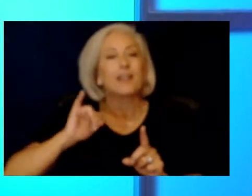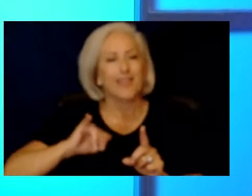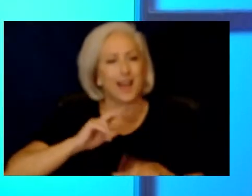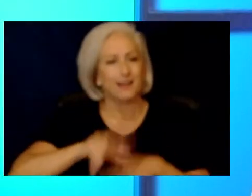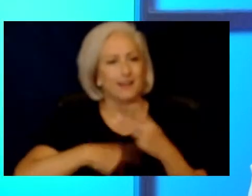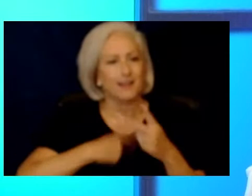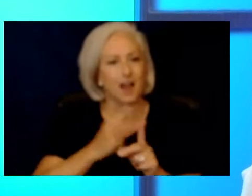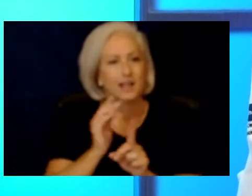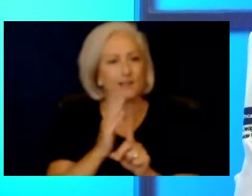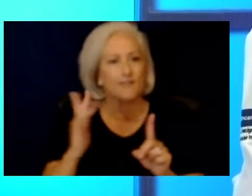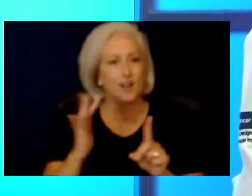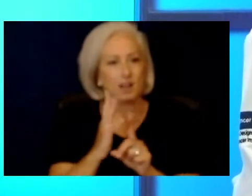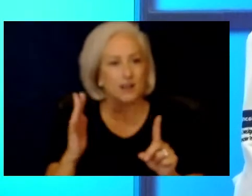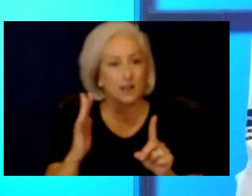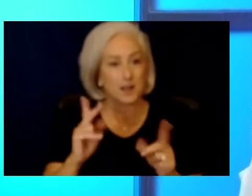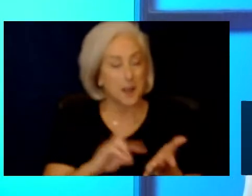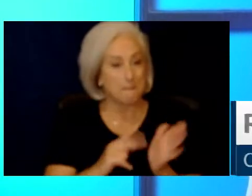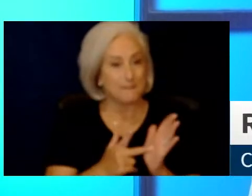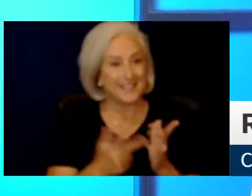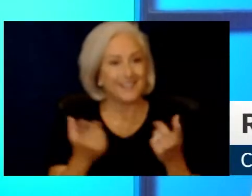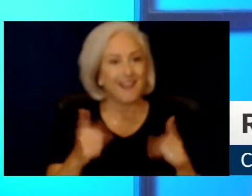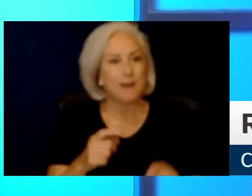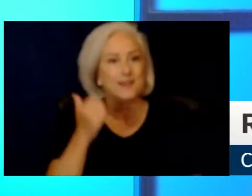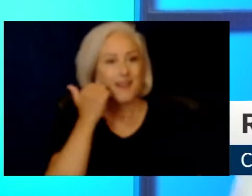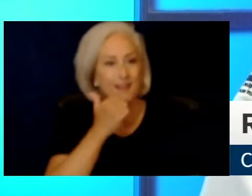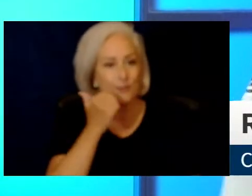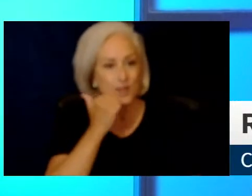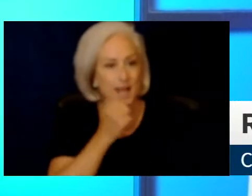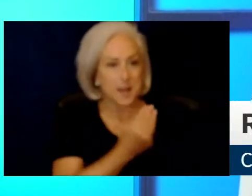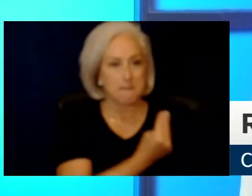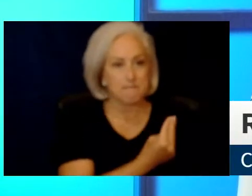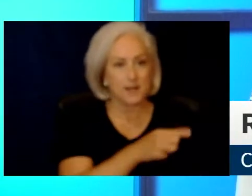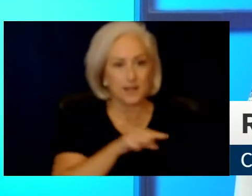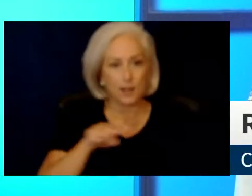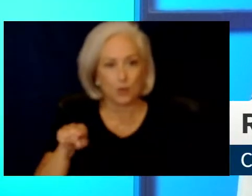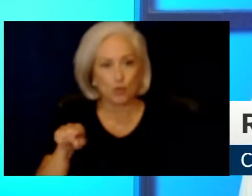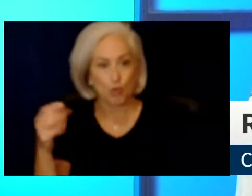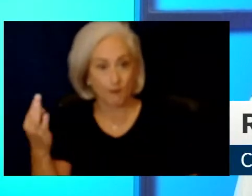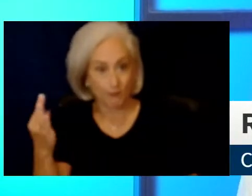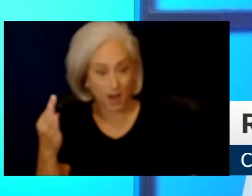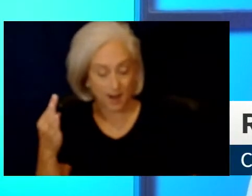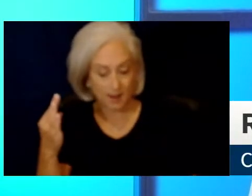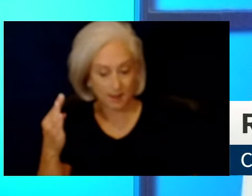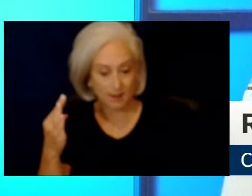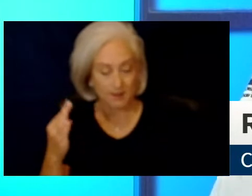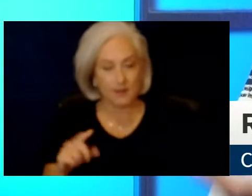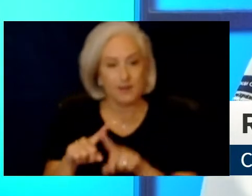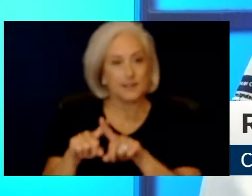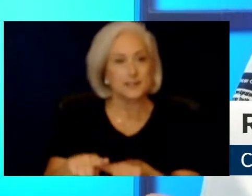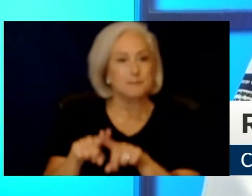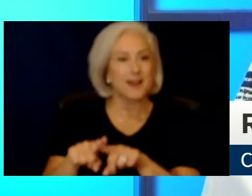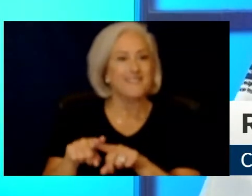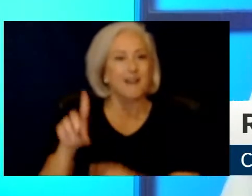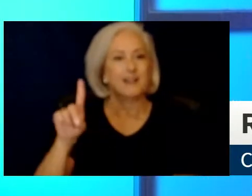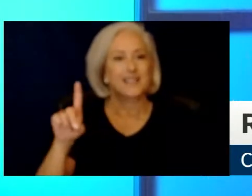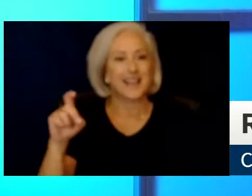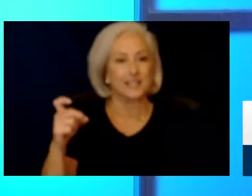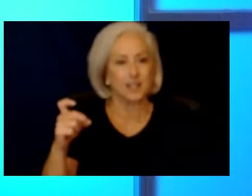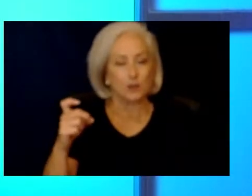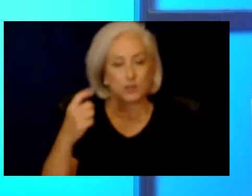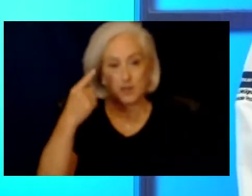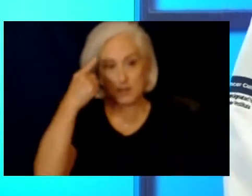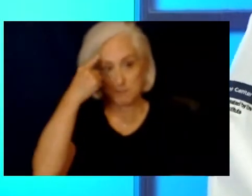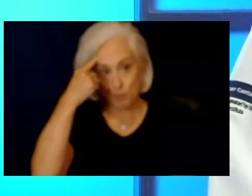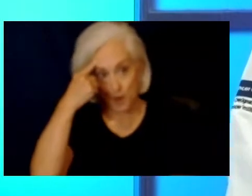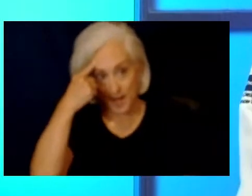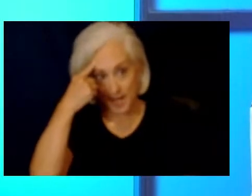daily treatment. So usually it's given Monday through Friday every day. And for different diagnoses, whether it's a brain tumor, meningioma, or